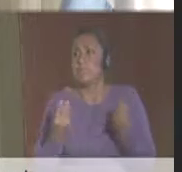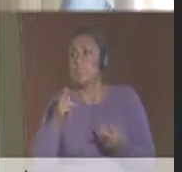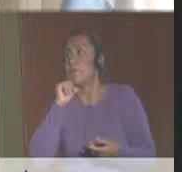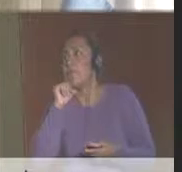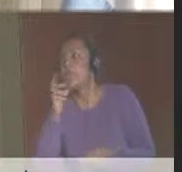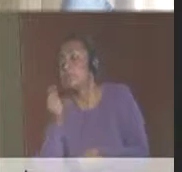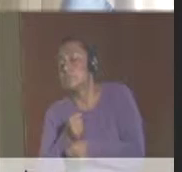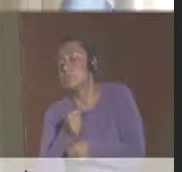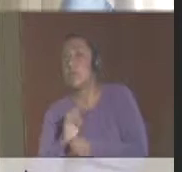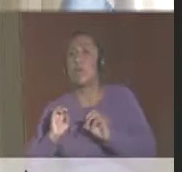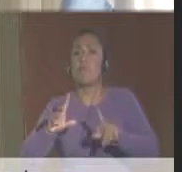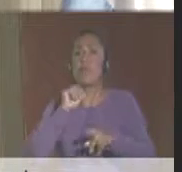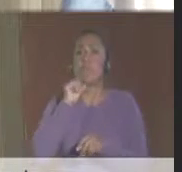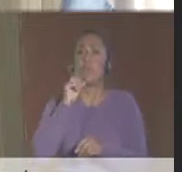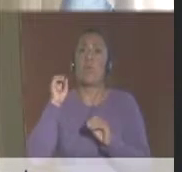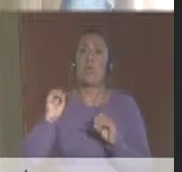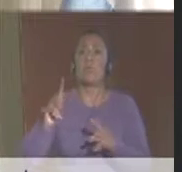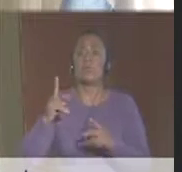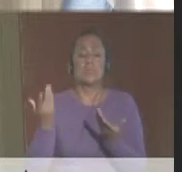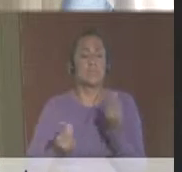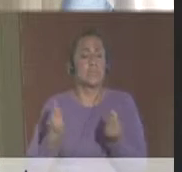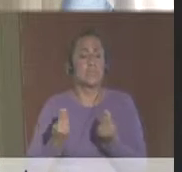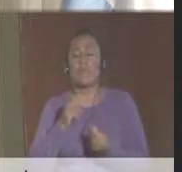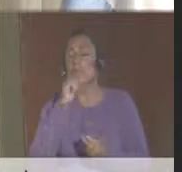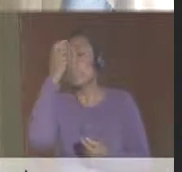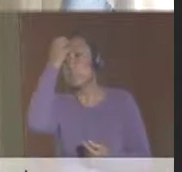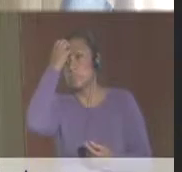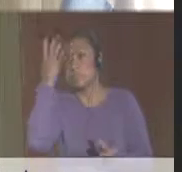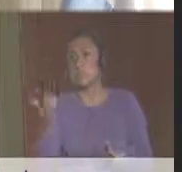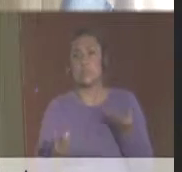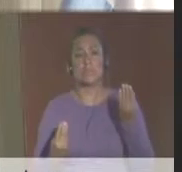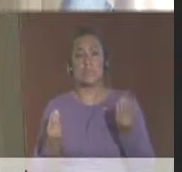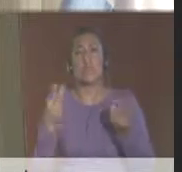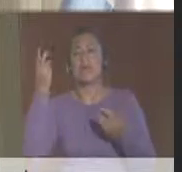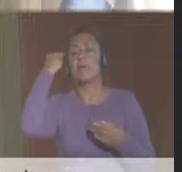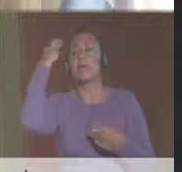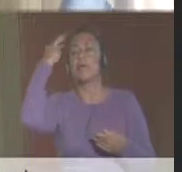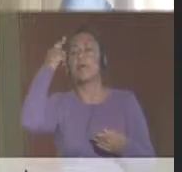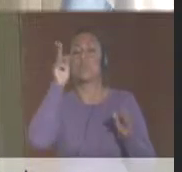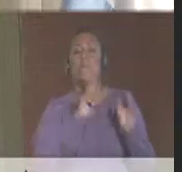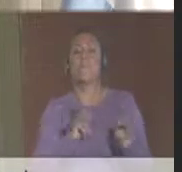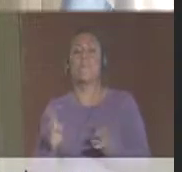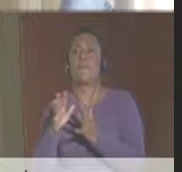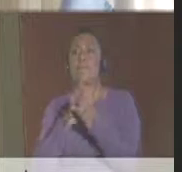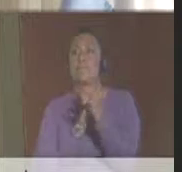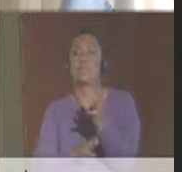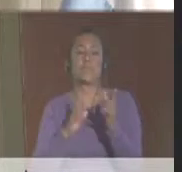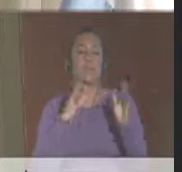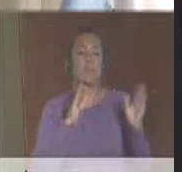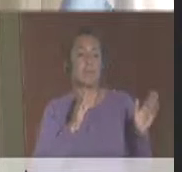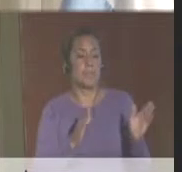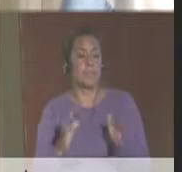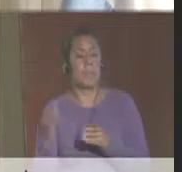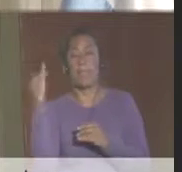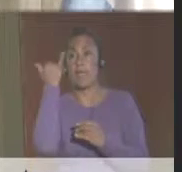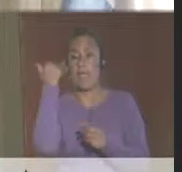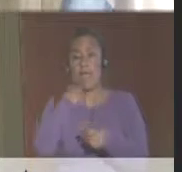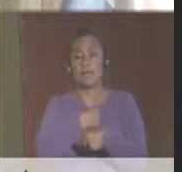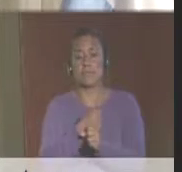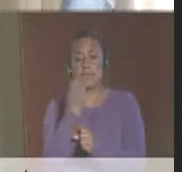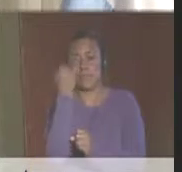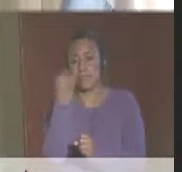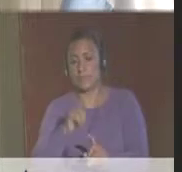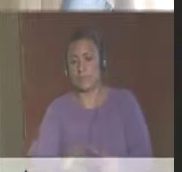safety, security, lack of opportunity issues, and lack of education and hygiene. So the